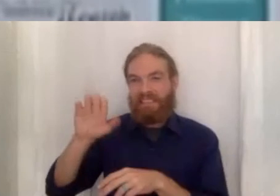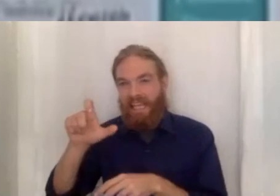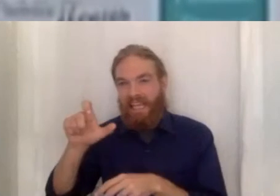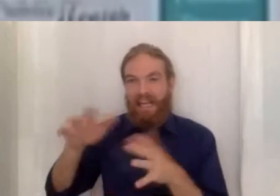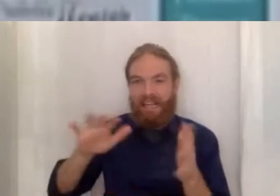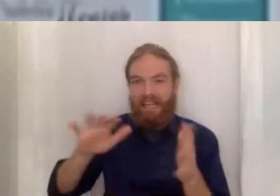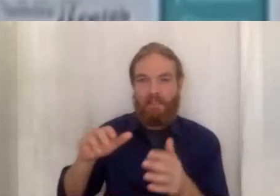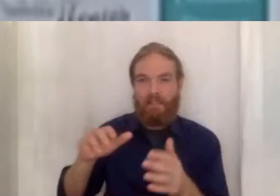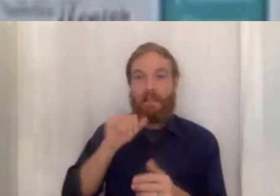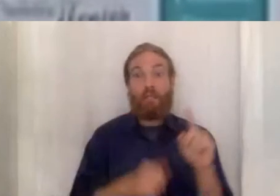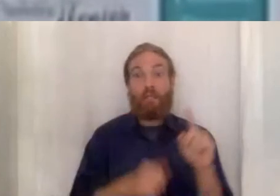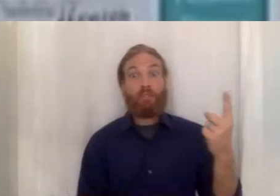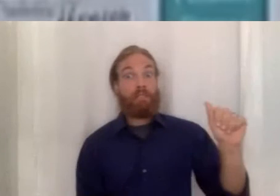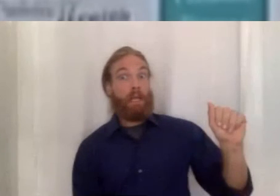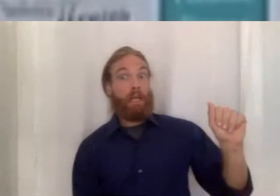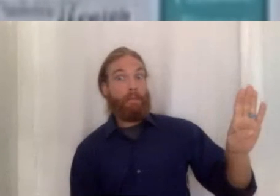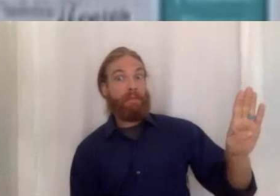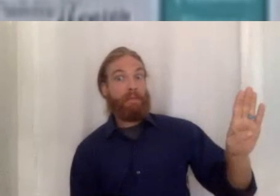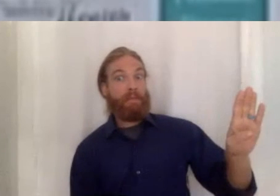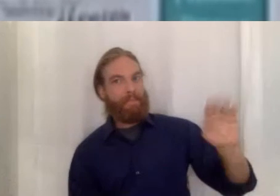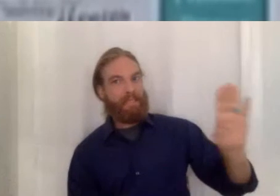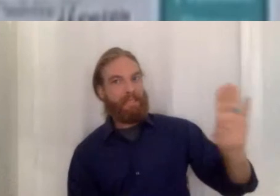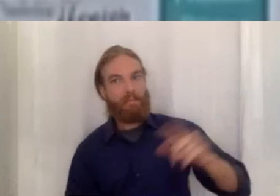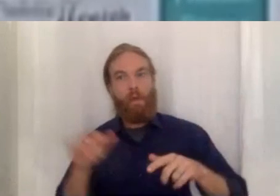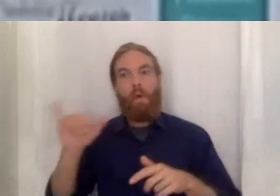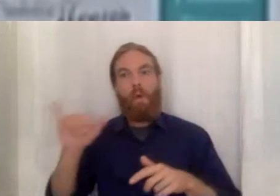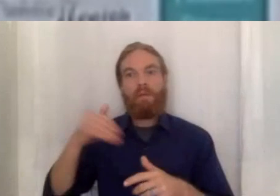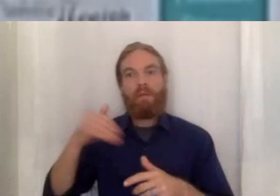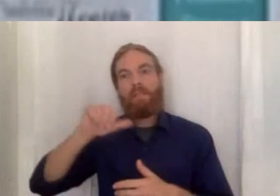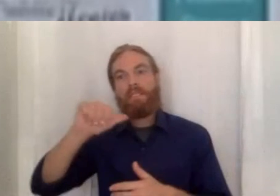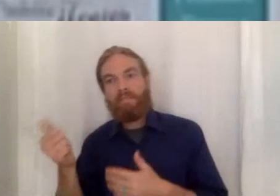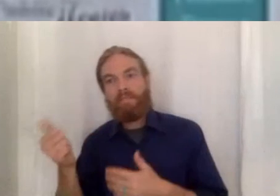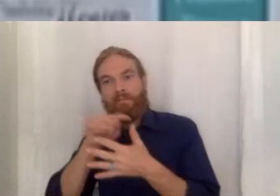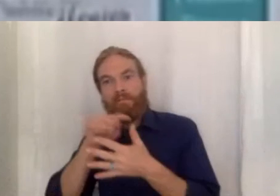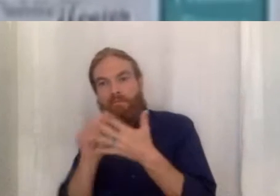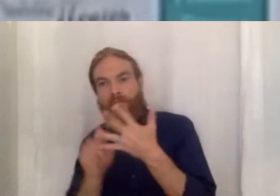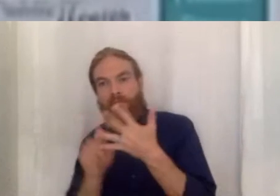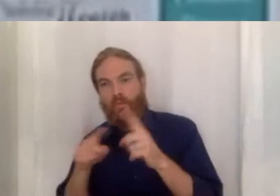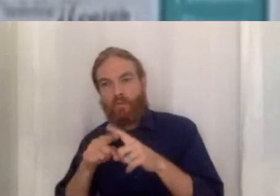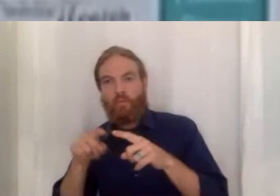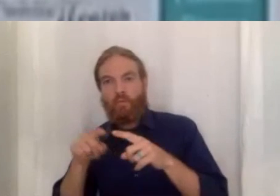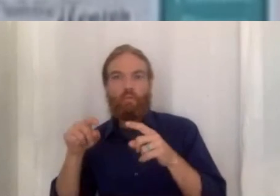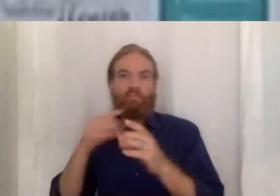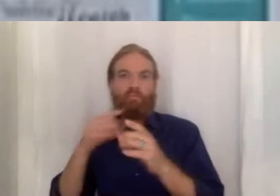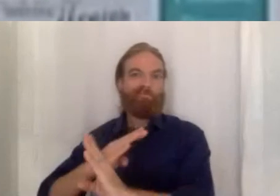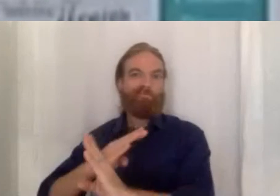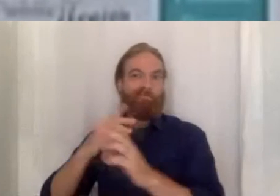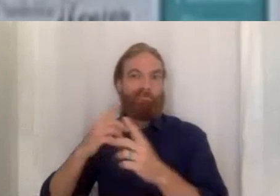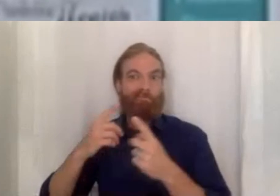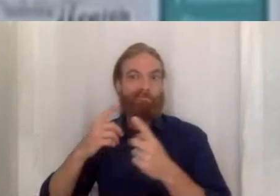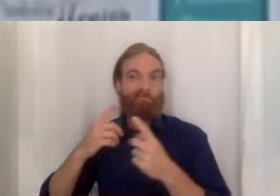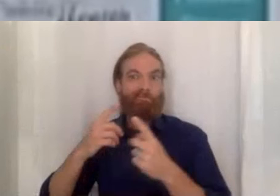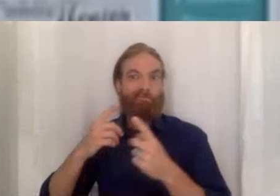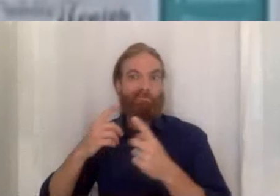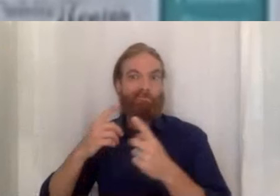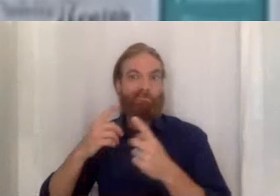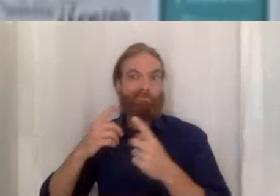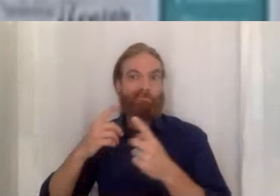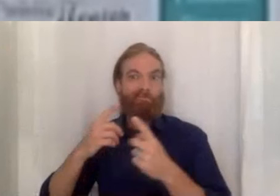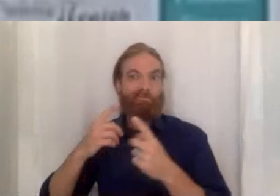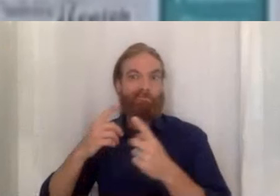effectively. And so much of what we are following with those antibody tests over time is